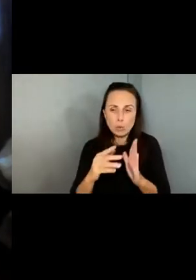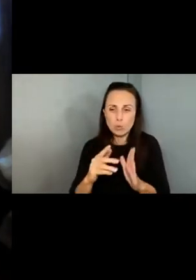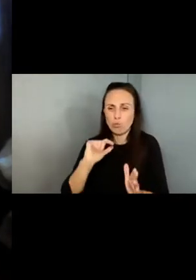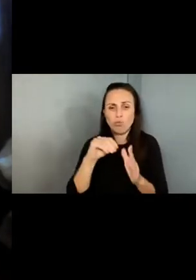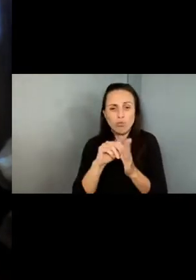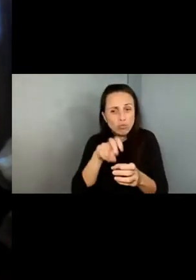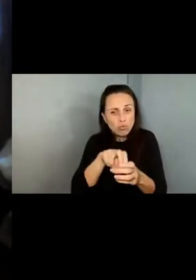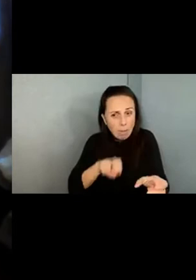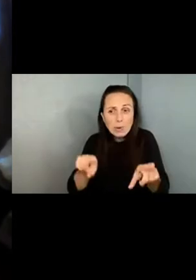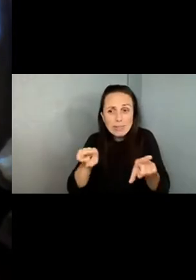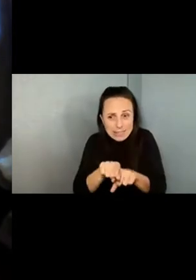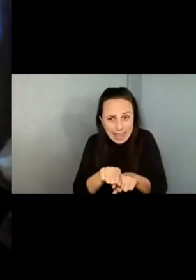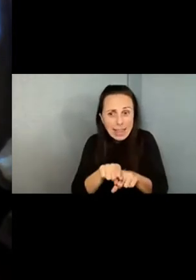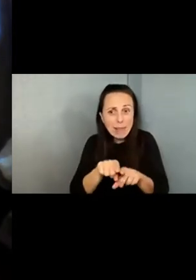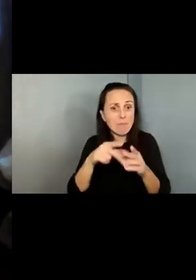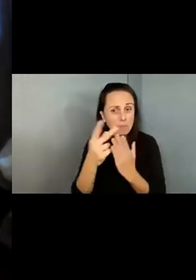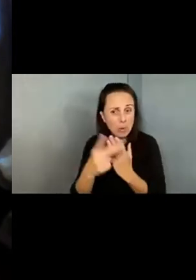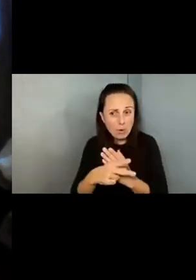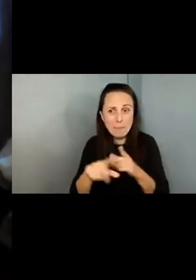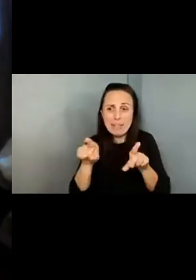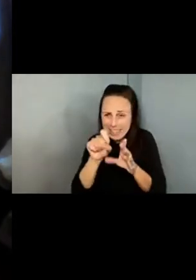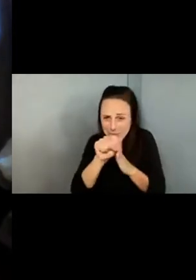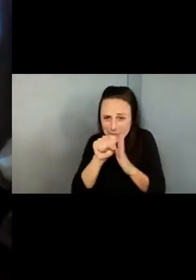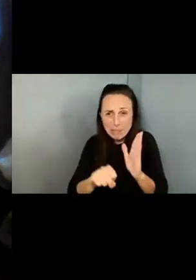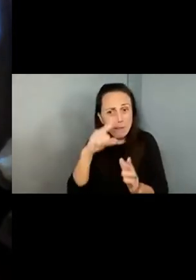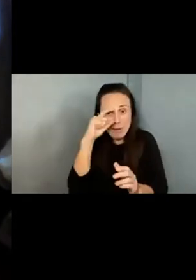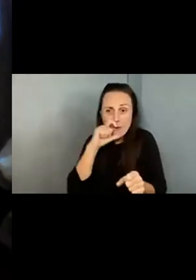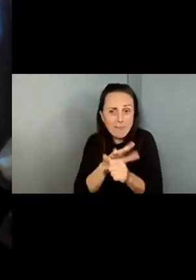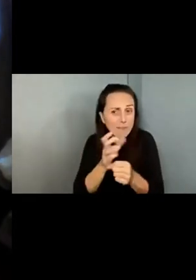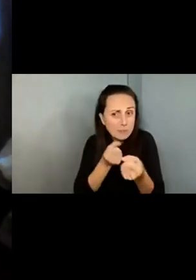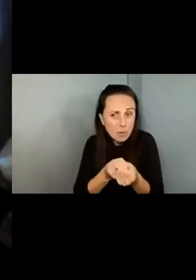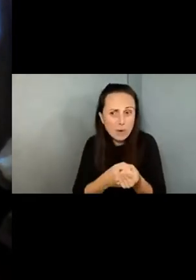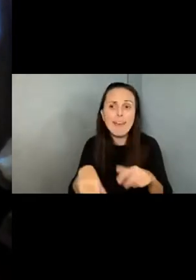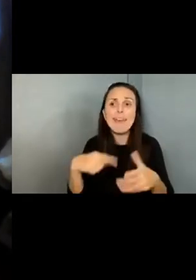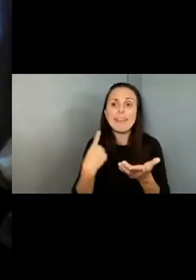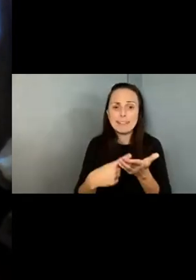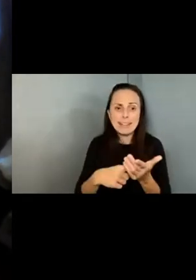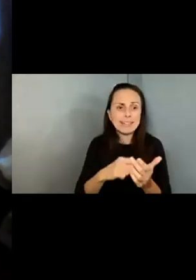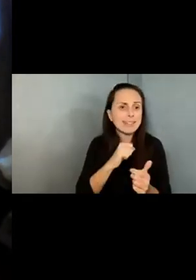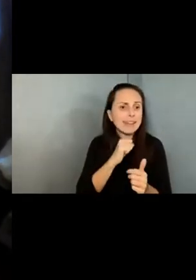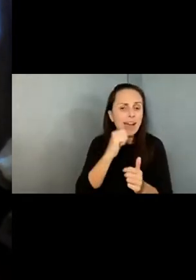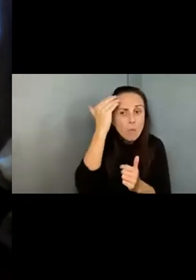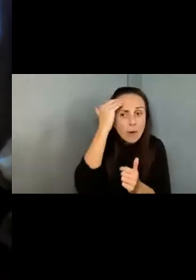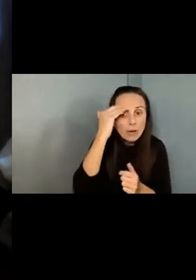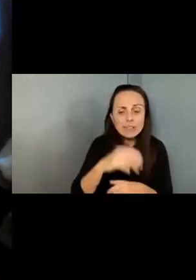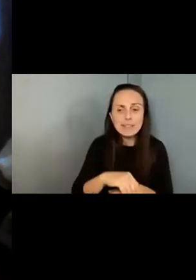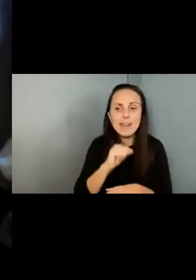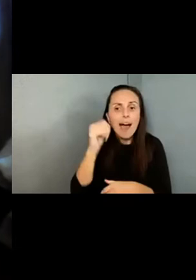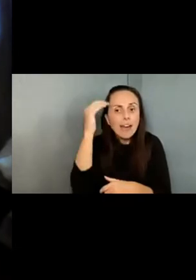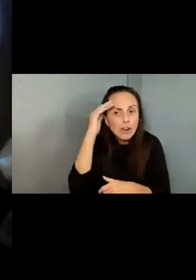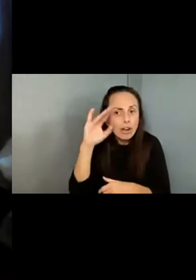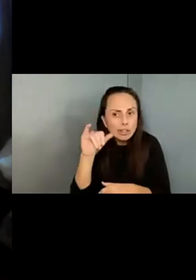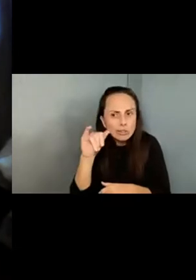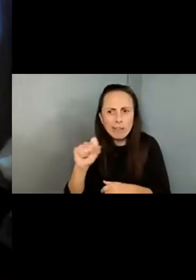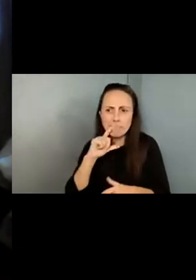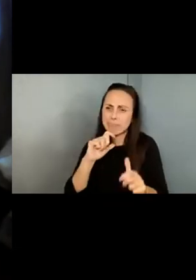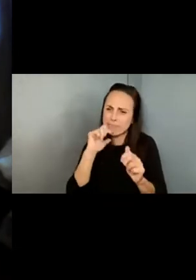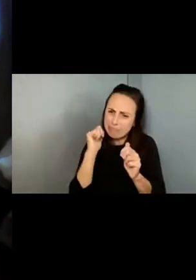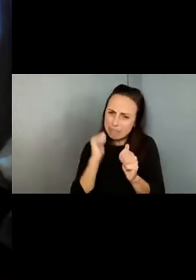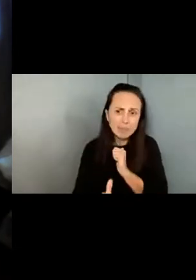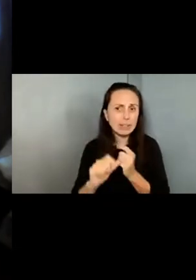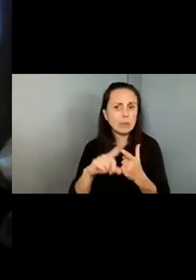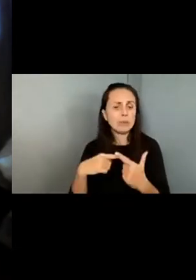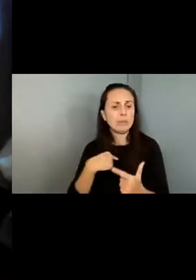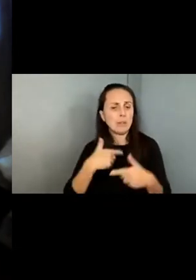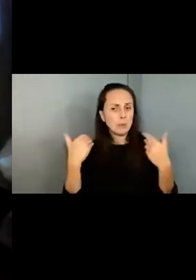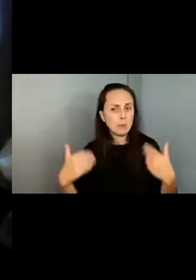semester because of inadequate support. I could talk about the lack of awareness, the unconscious bias, and the straight up maliciousness that I've encountered.